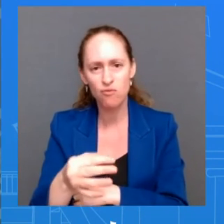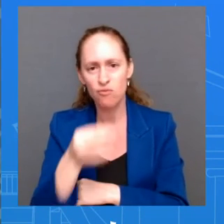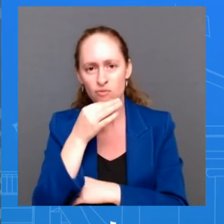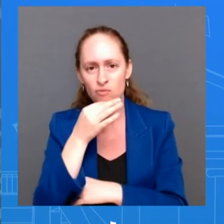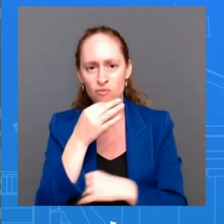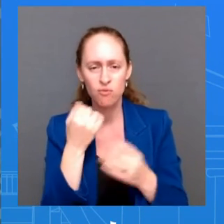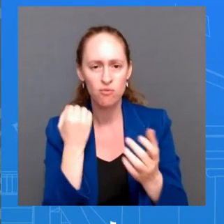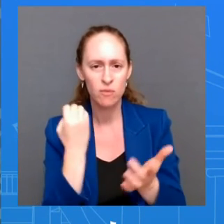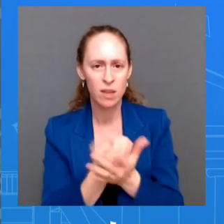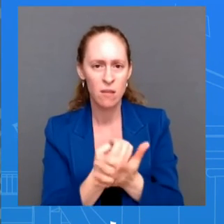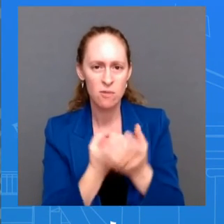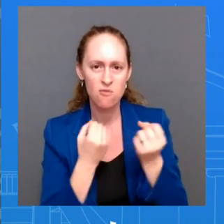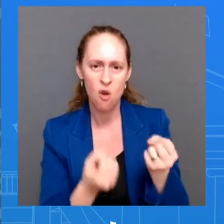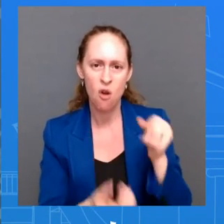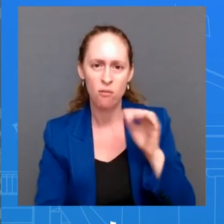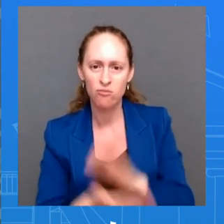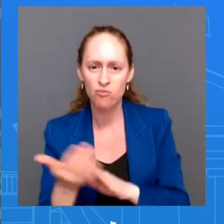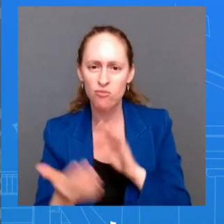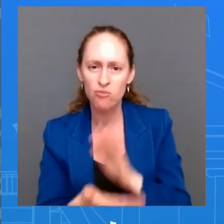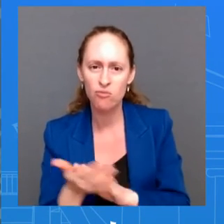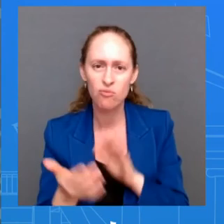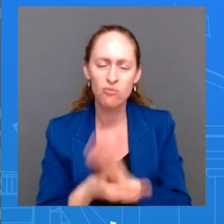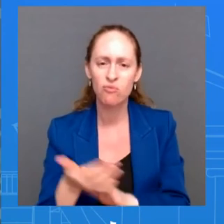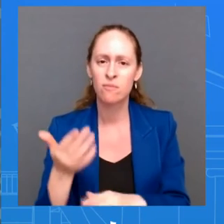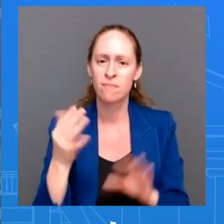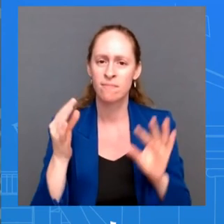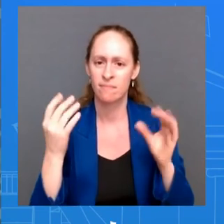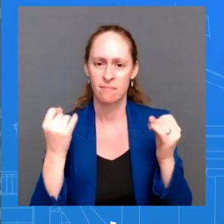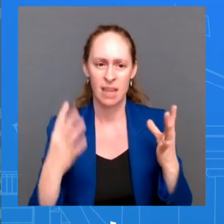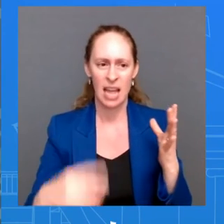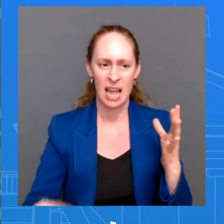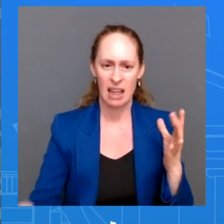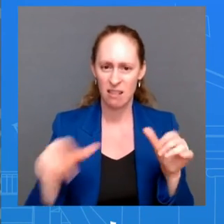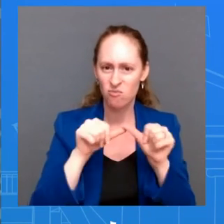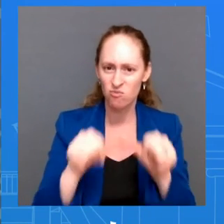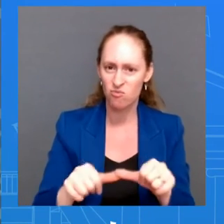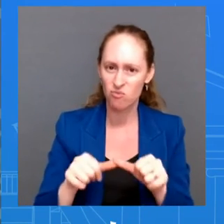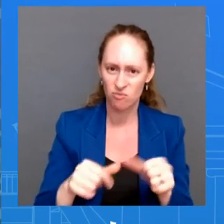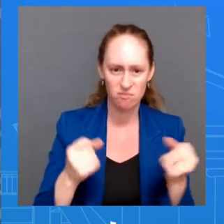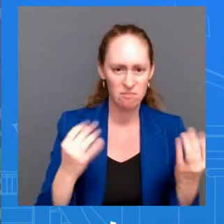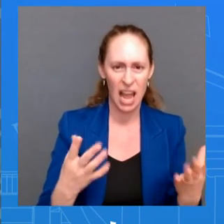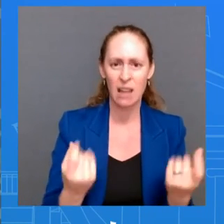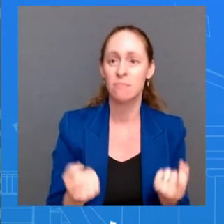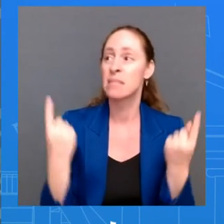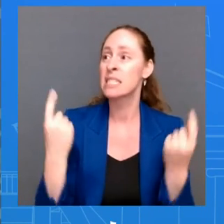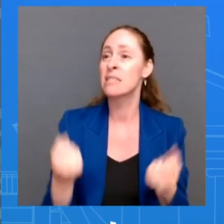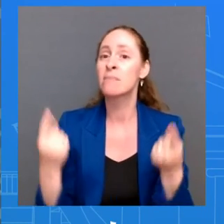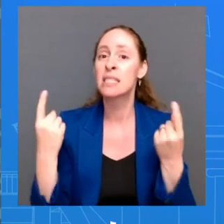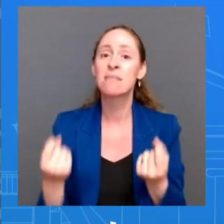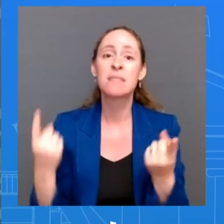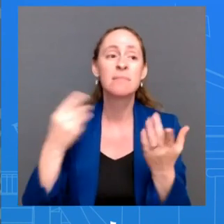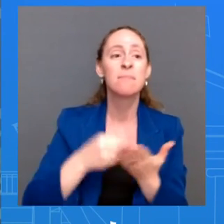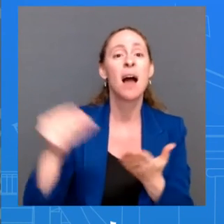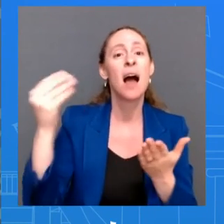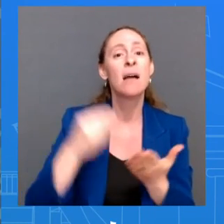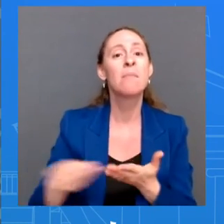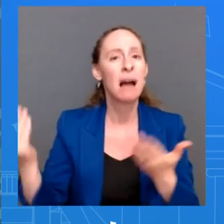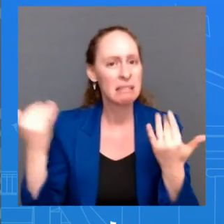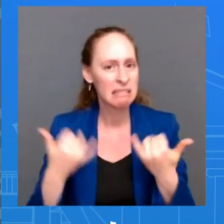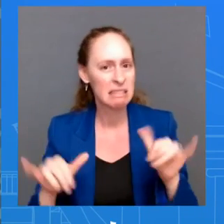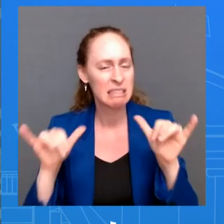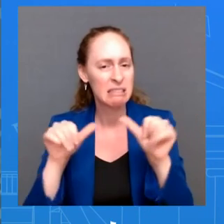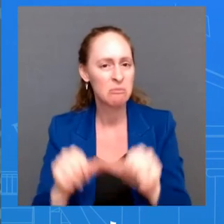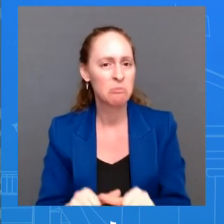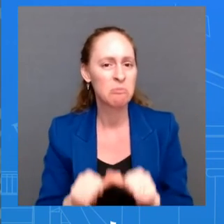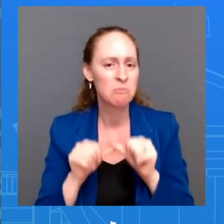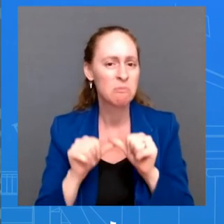strong. You do not see some significant increase in business bankruptcies, which is important. And